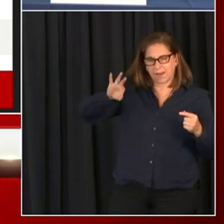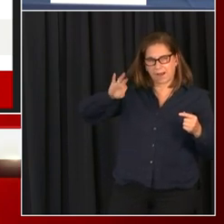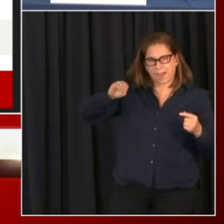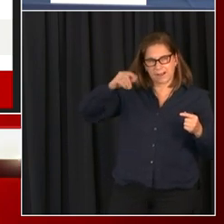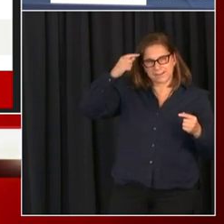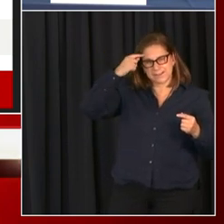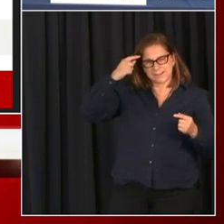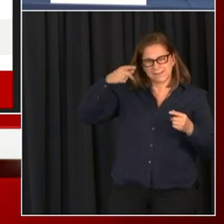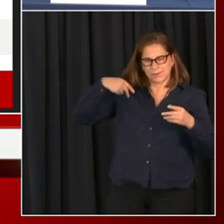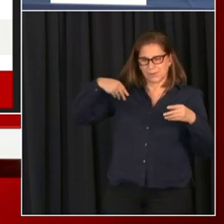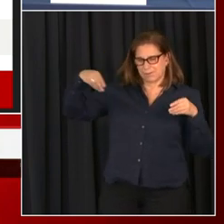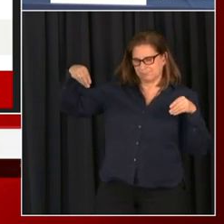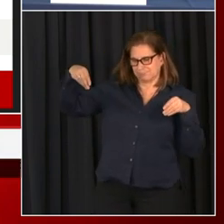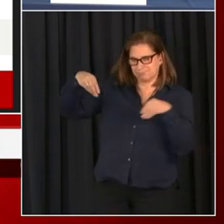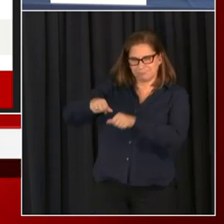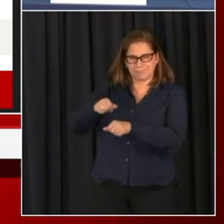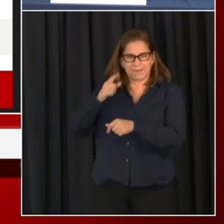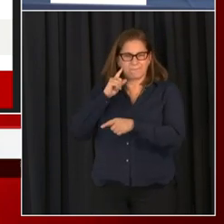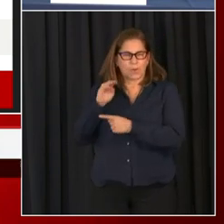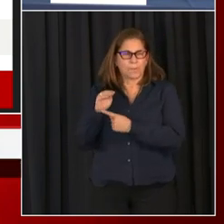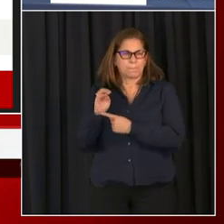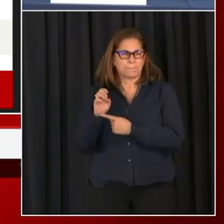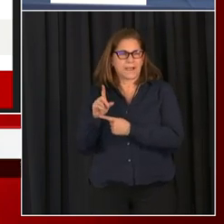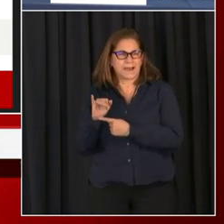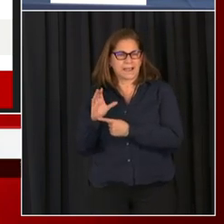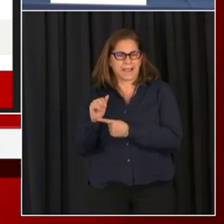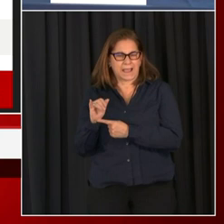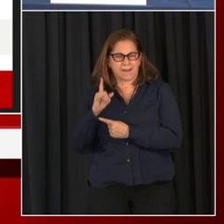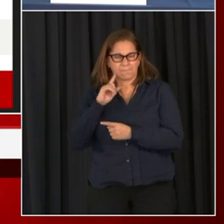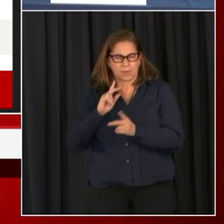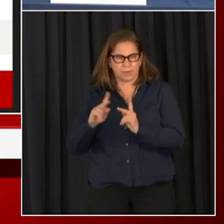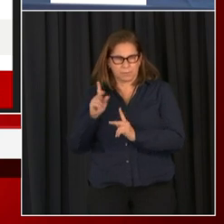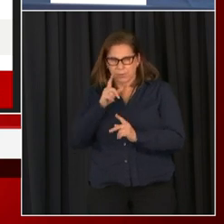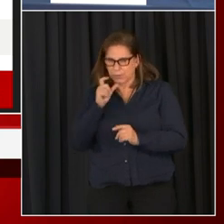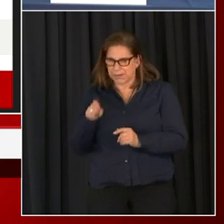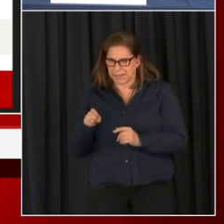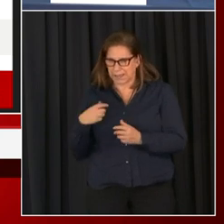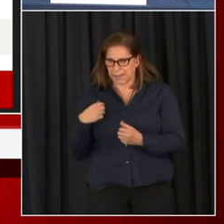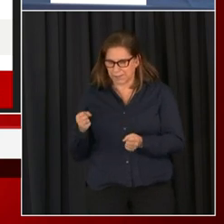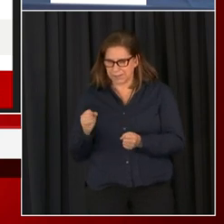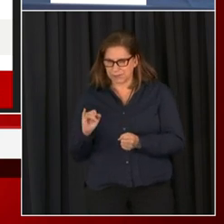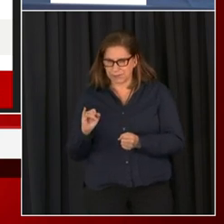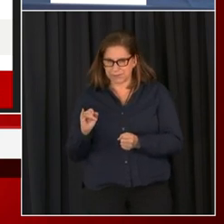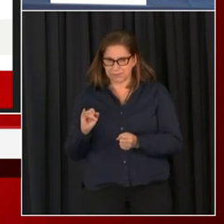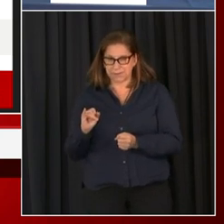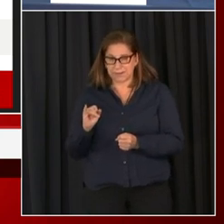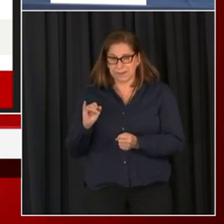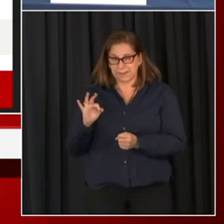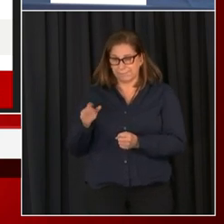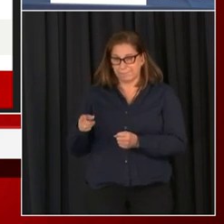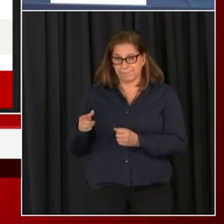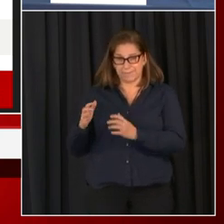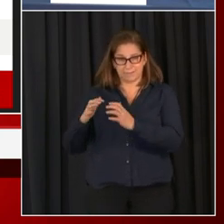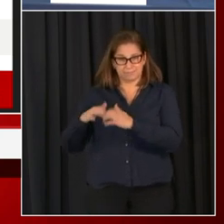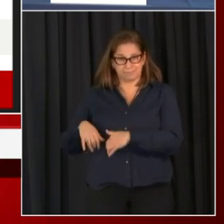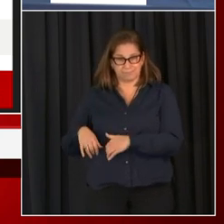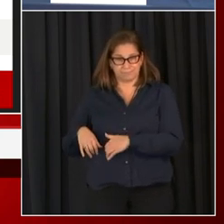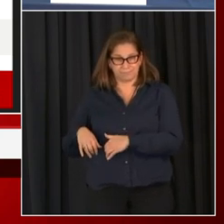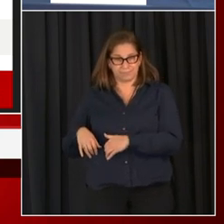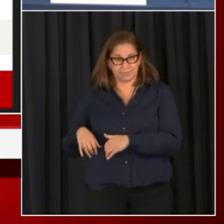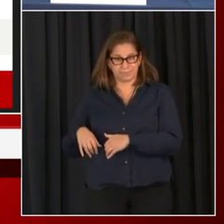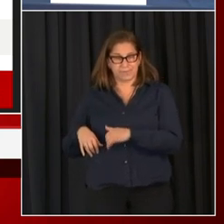on Medicaid expansion. If that goes away, then we have more than 80,000 residents who are in